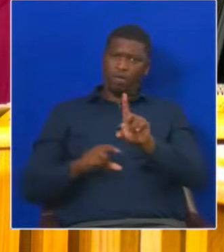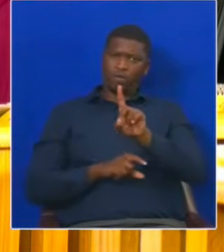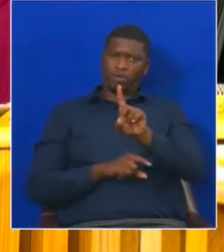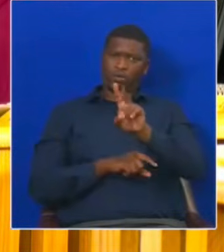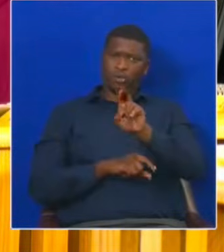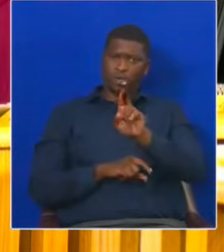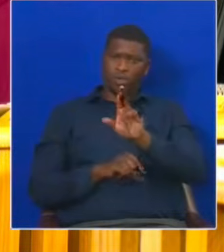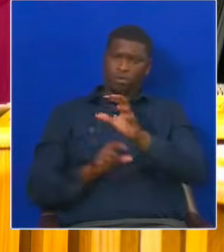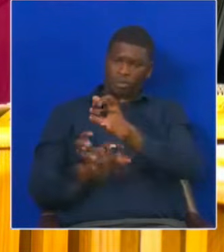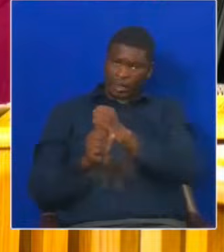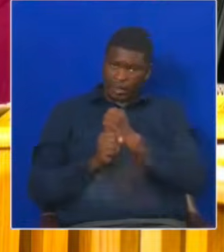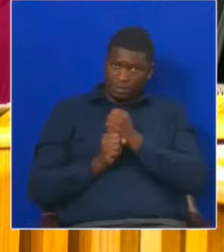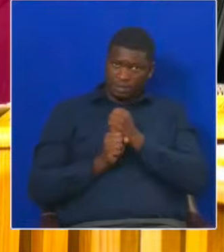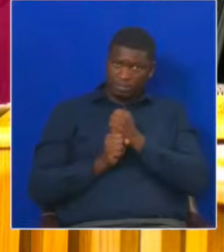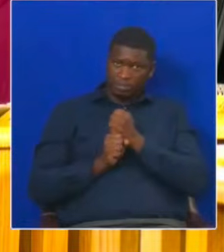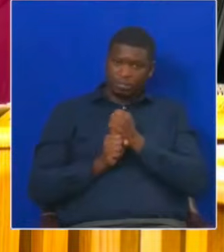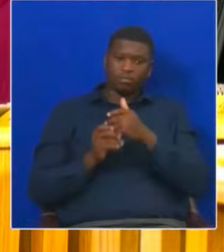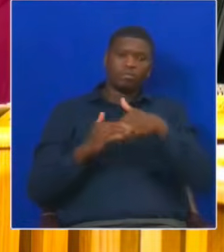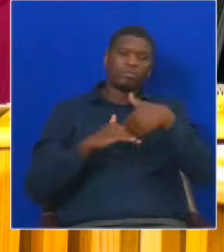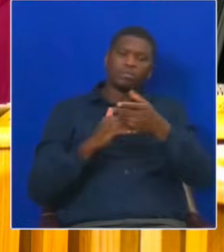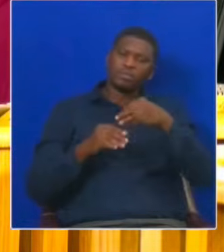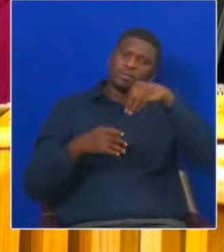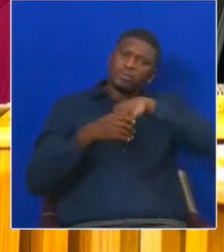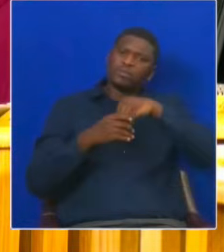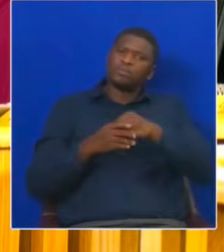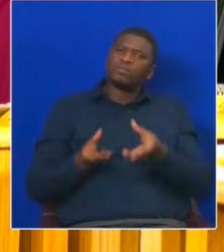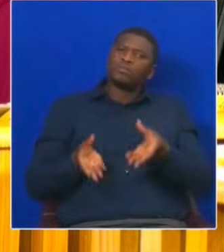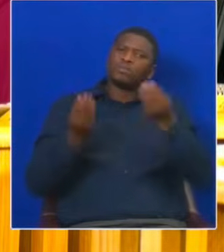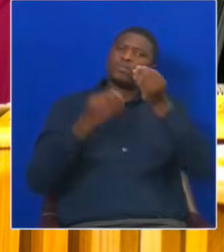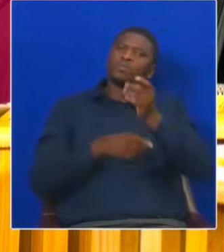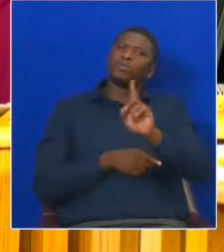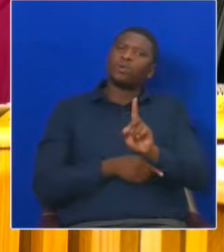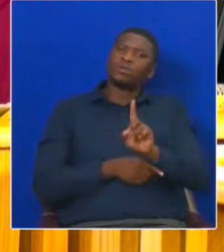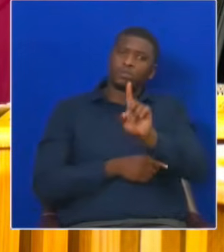the property in Standerton?